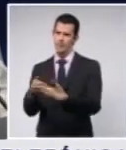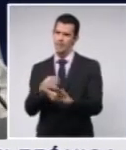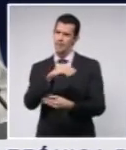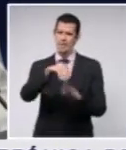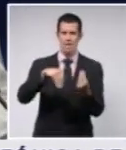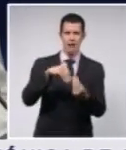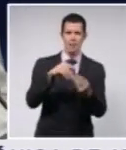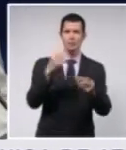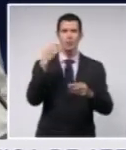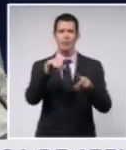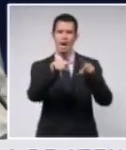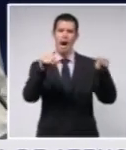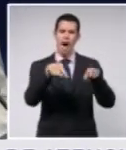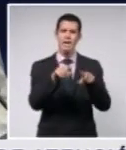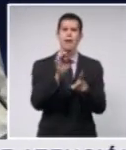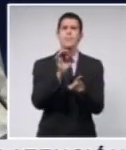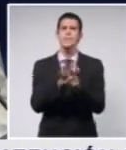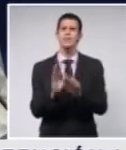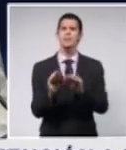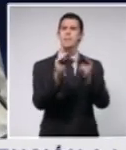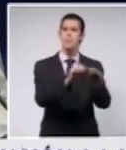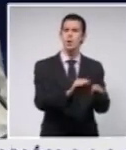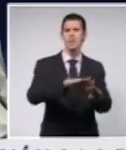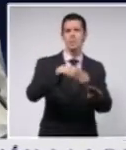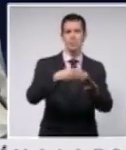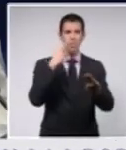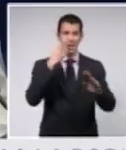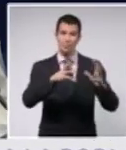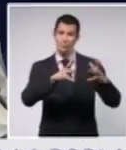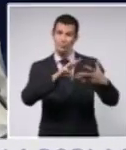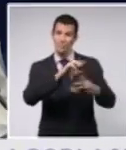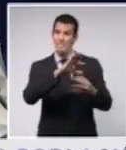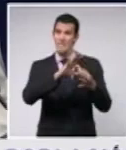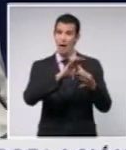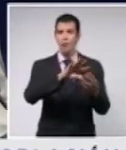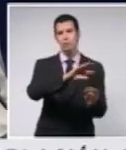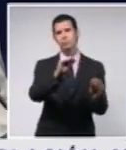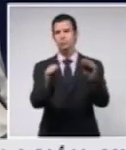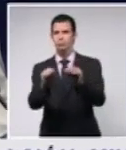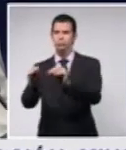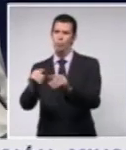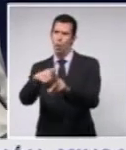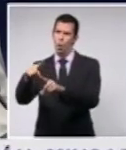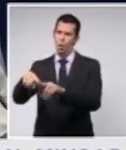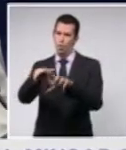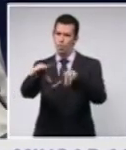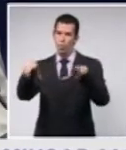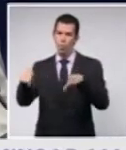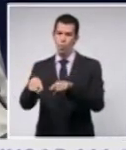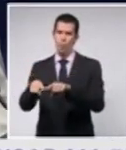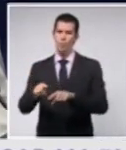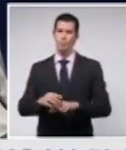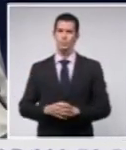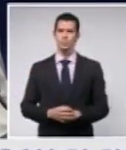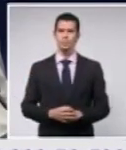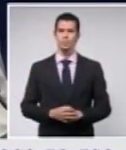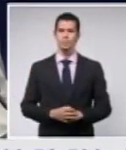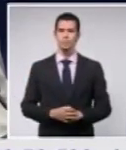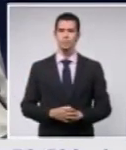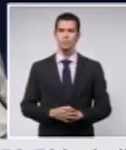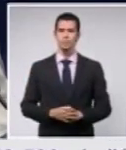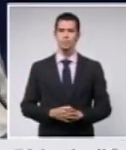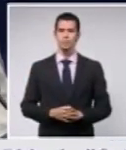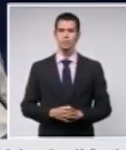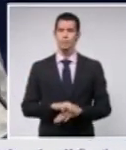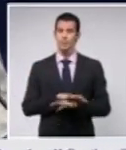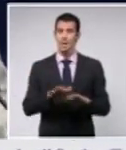On October the 4th, she went into cardiac arrest, and after 40 minutes trying to revive her, sadly